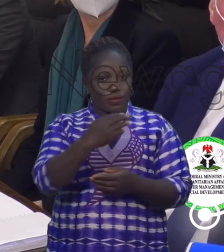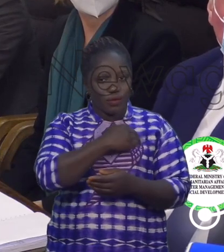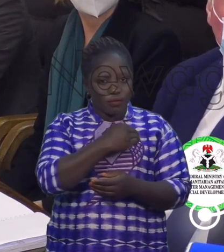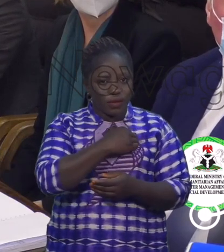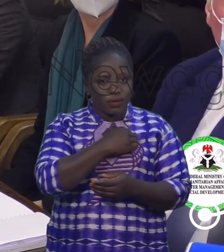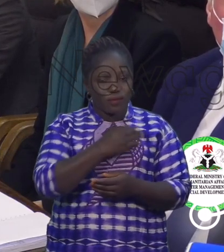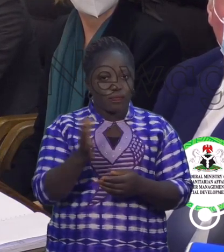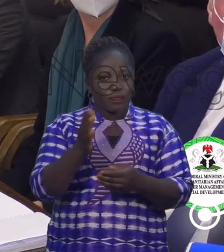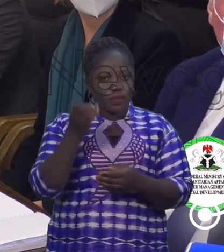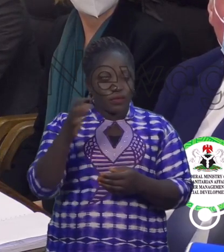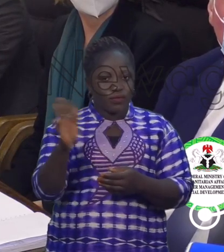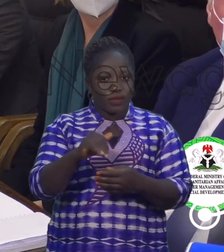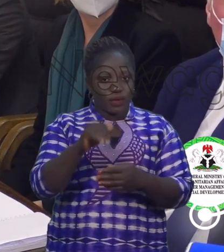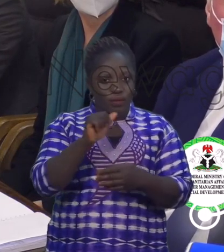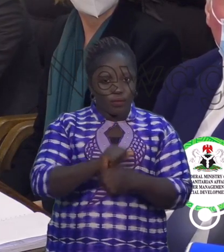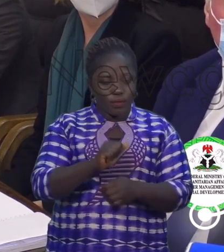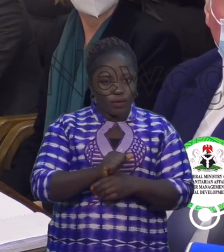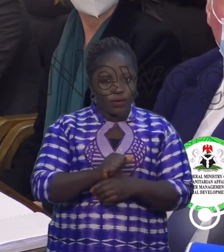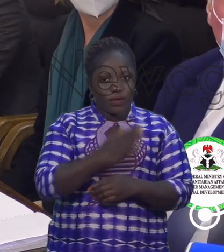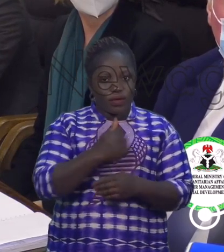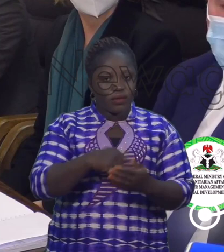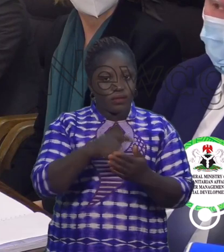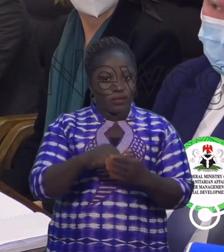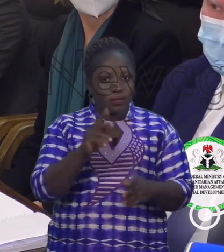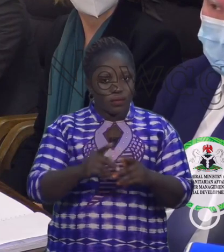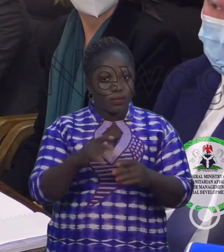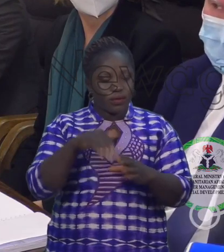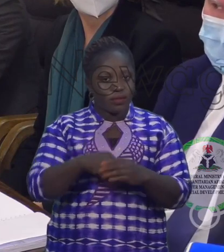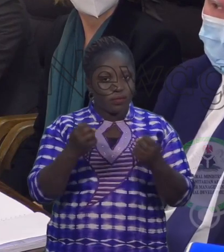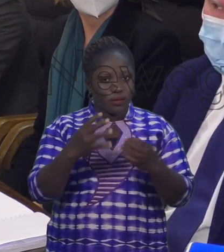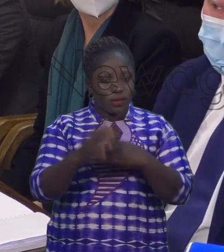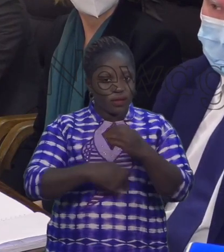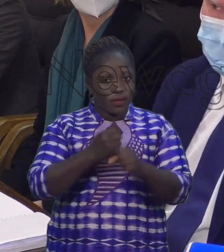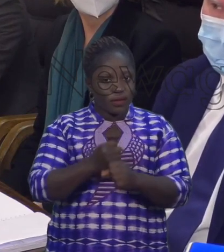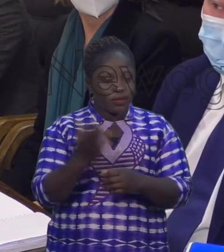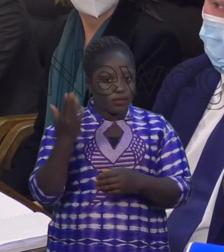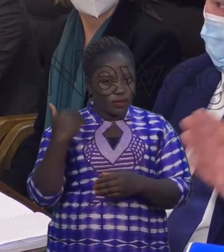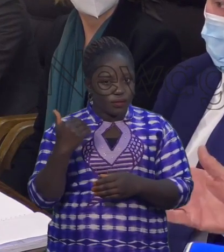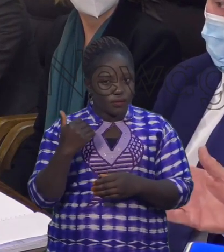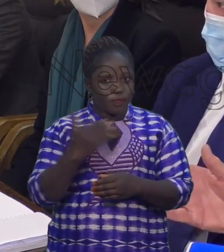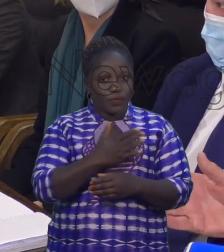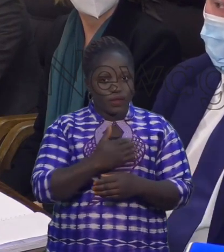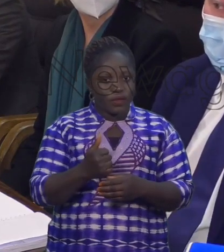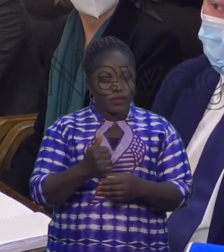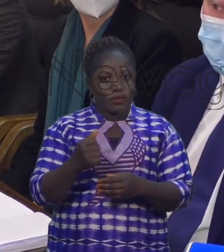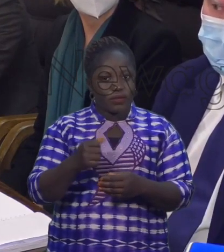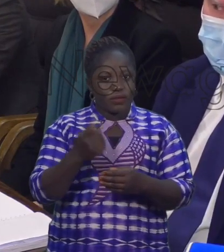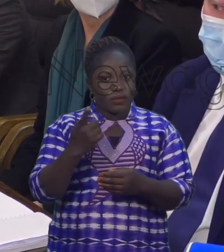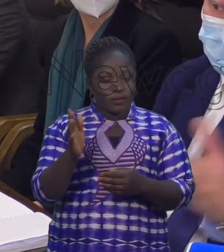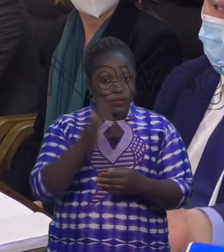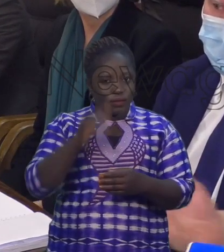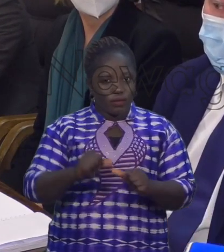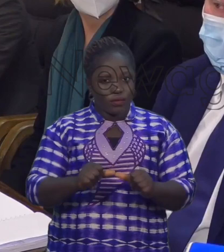to be reminded of the appalling tragedy that befell those people those many years ago, and to hear their stories again, first time